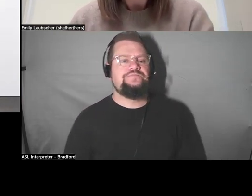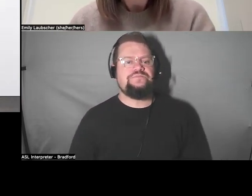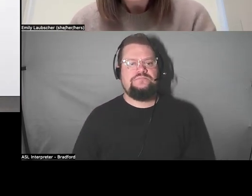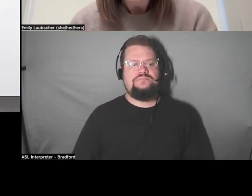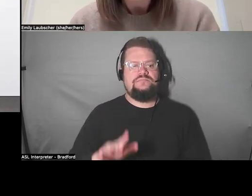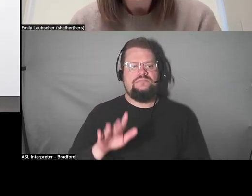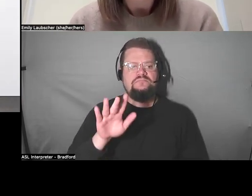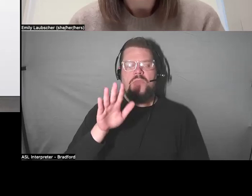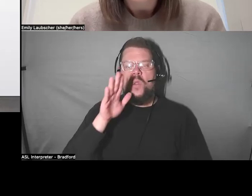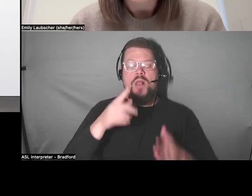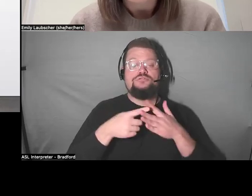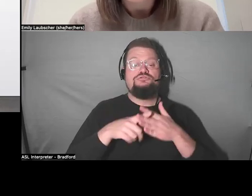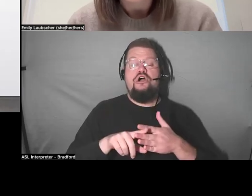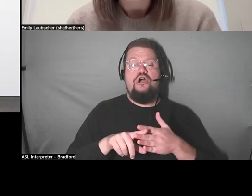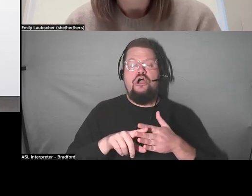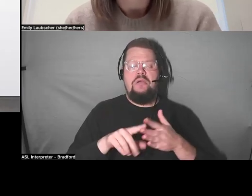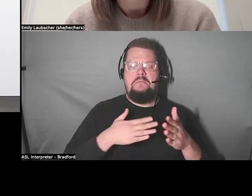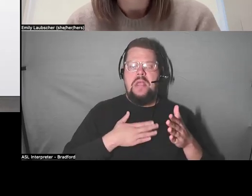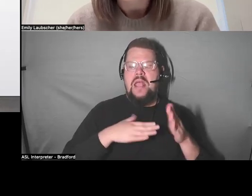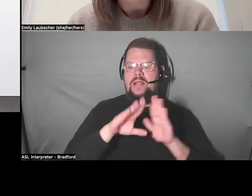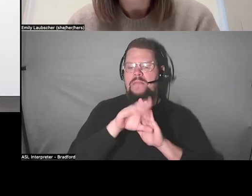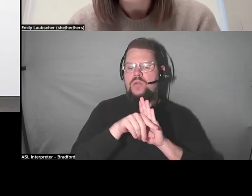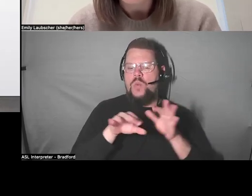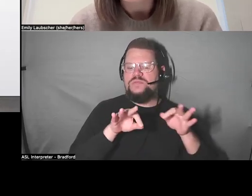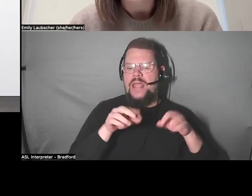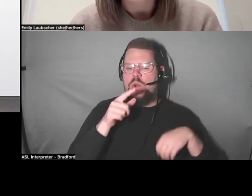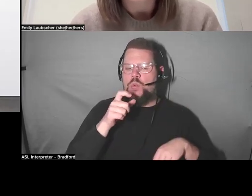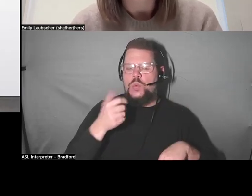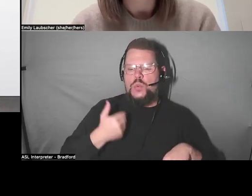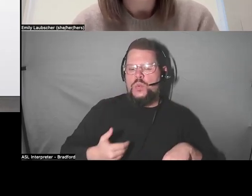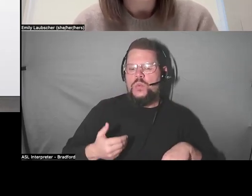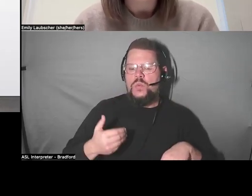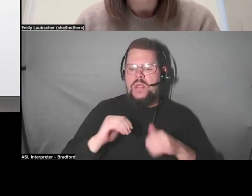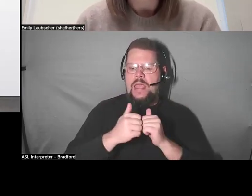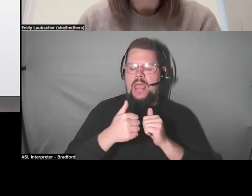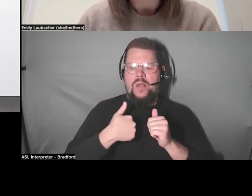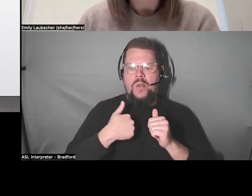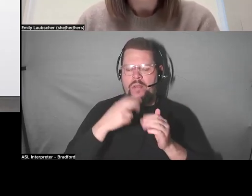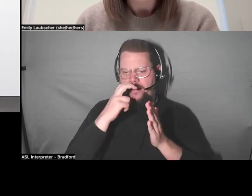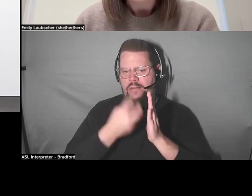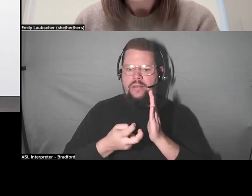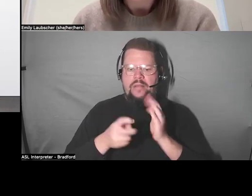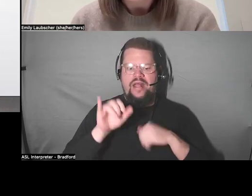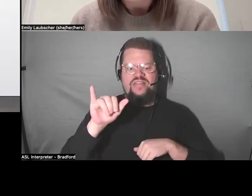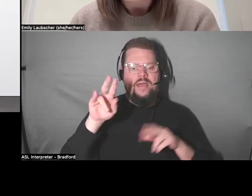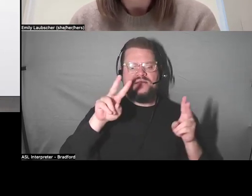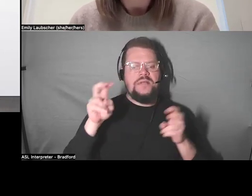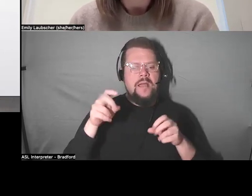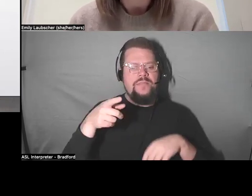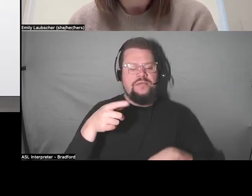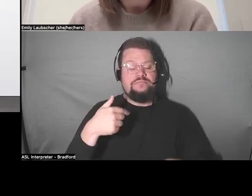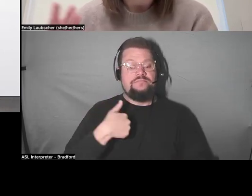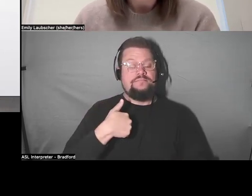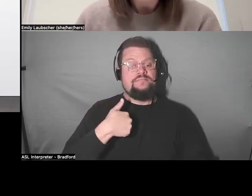So, I'll start out with a little bit of background about who I am and how I became interested in this topic.